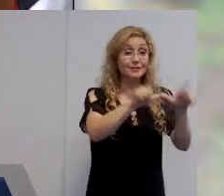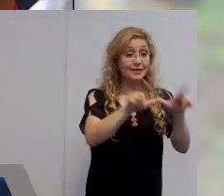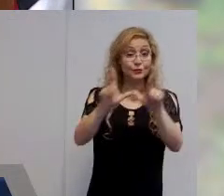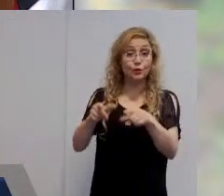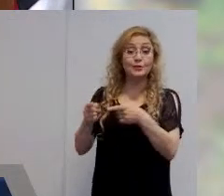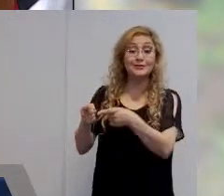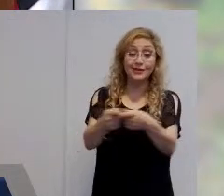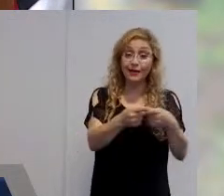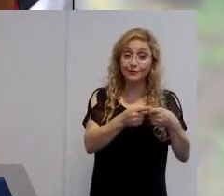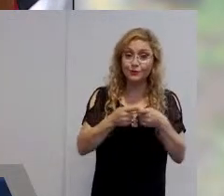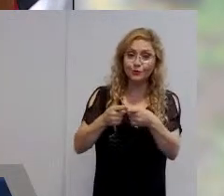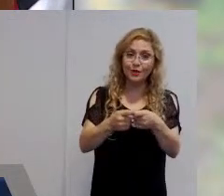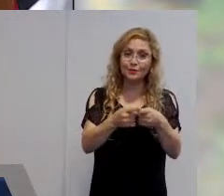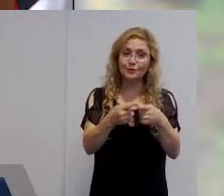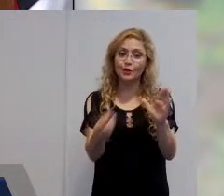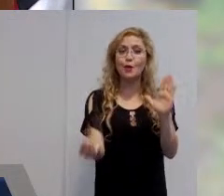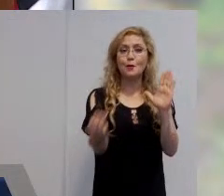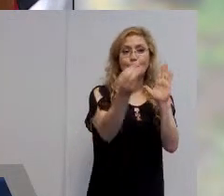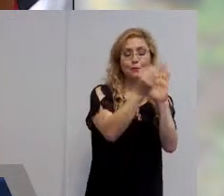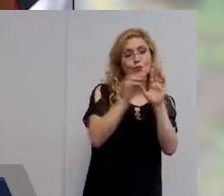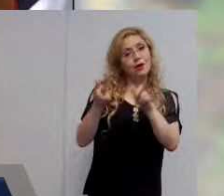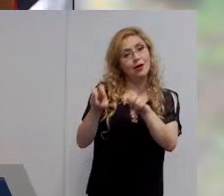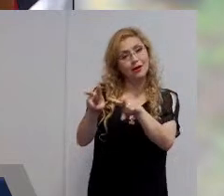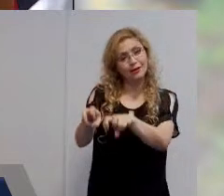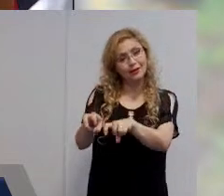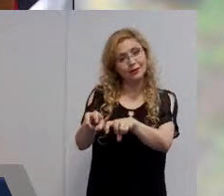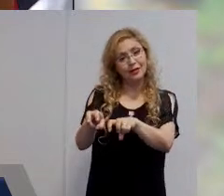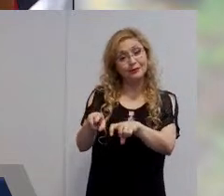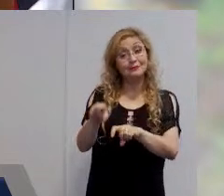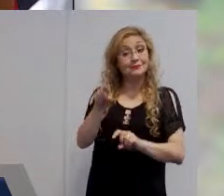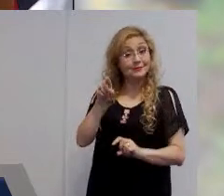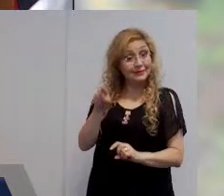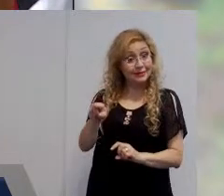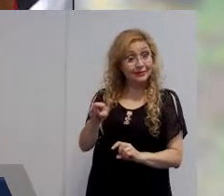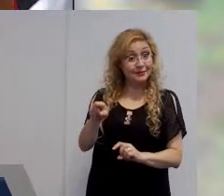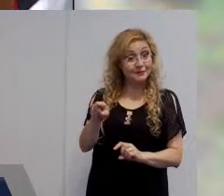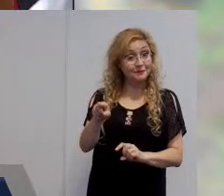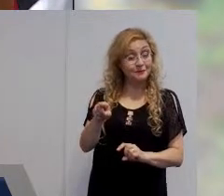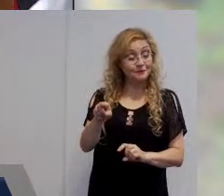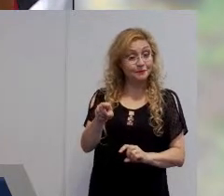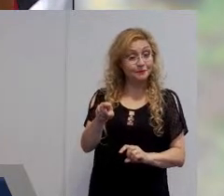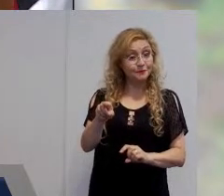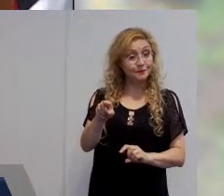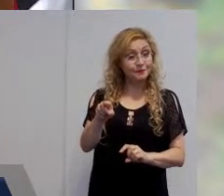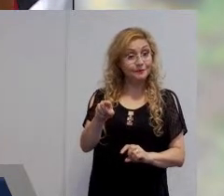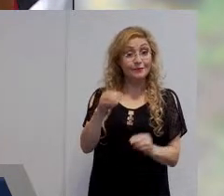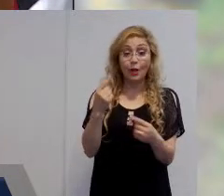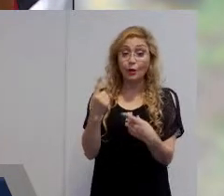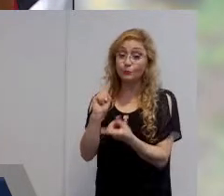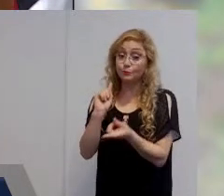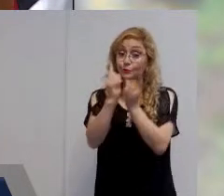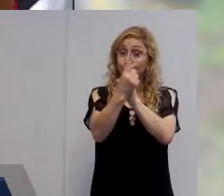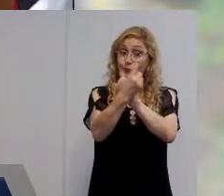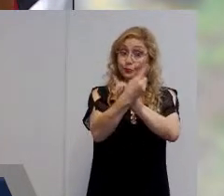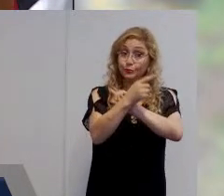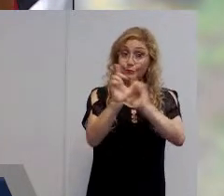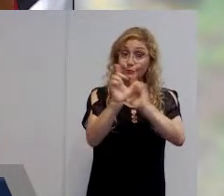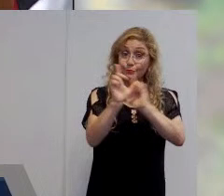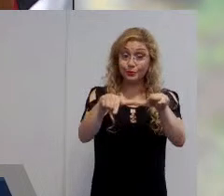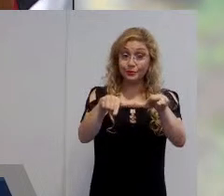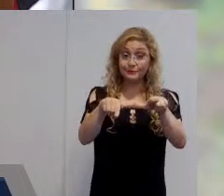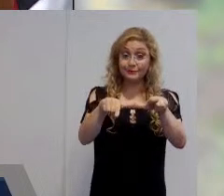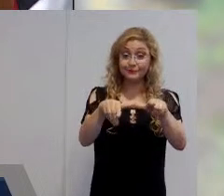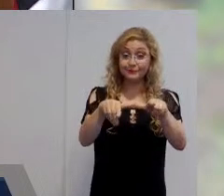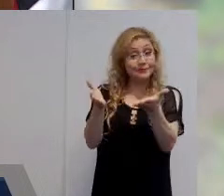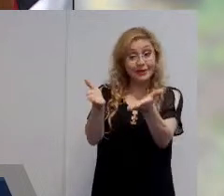sector to be more innovative, systematic, and prudent on safeguarding